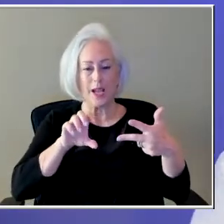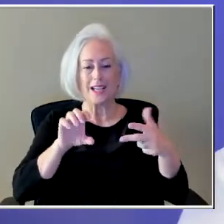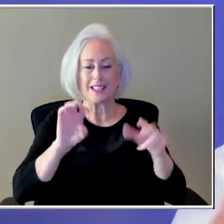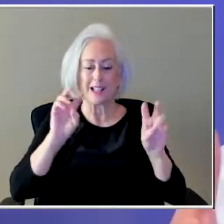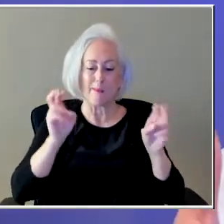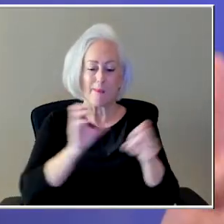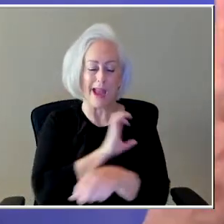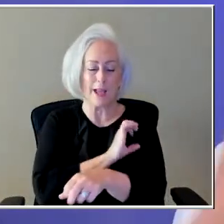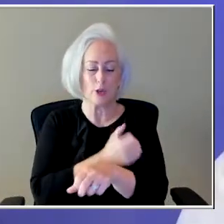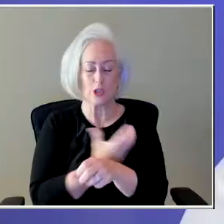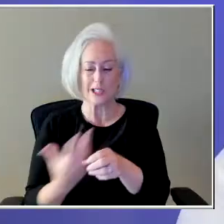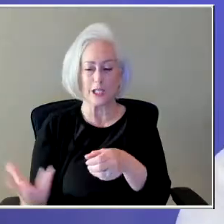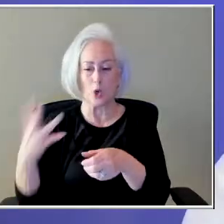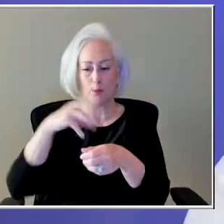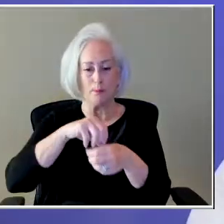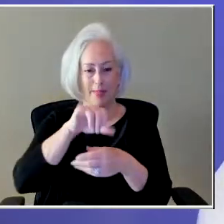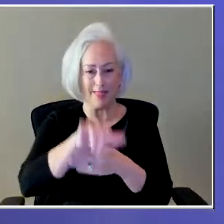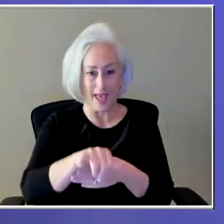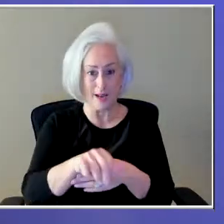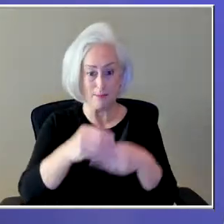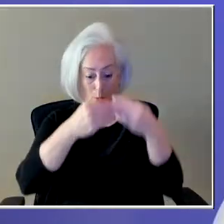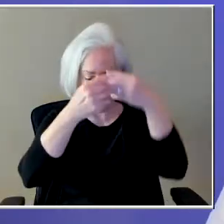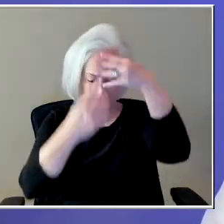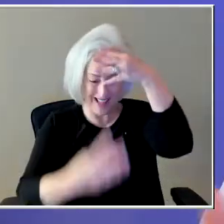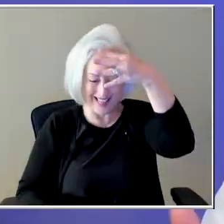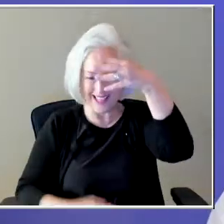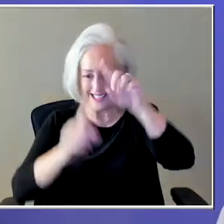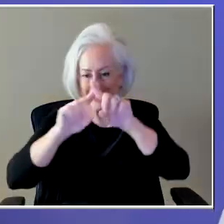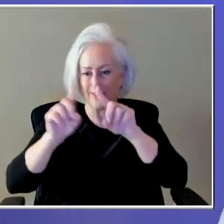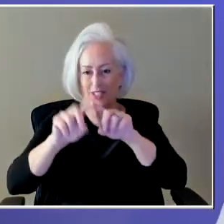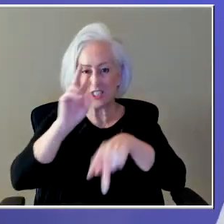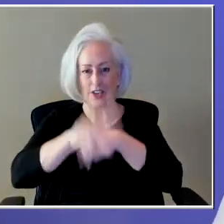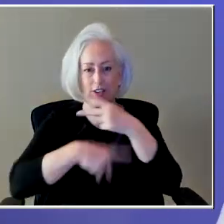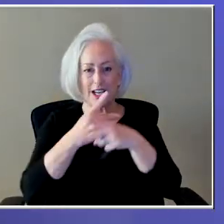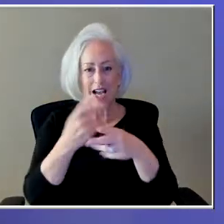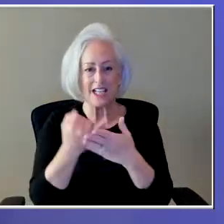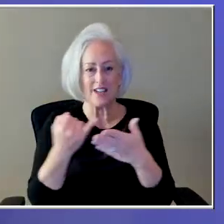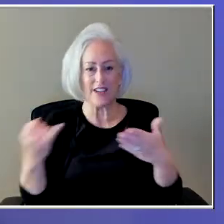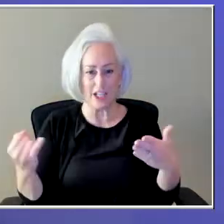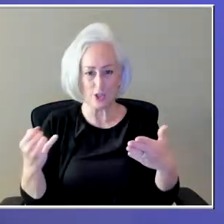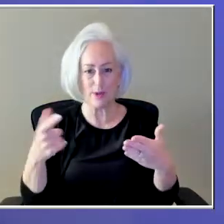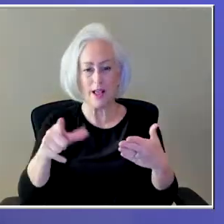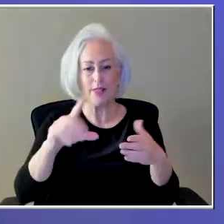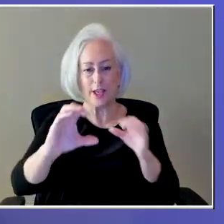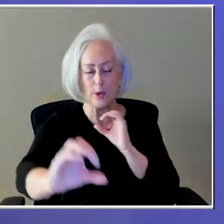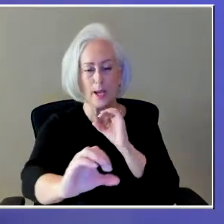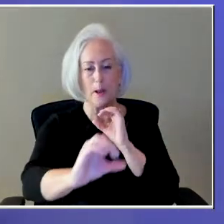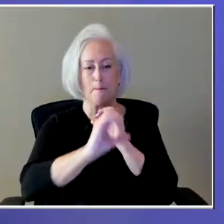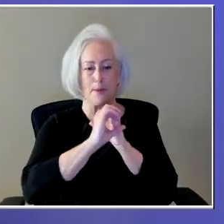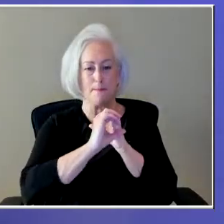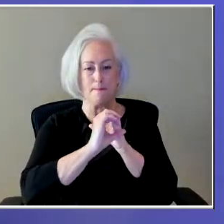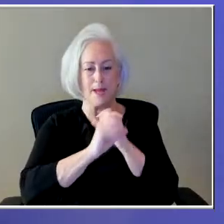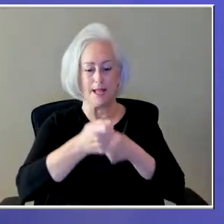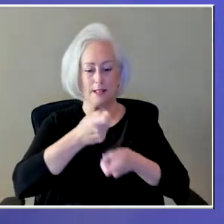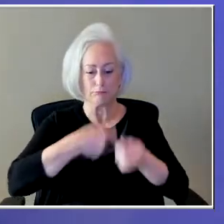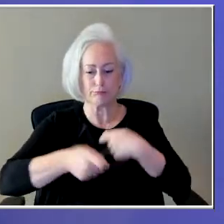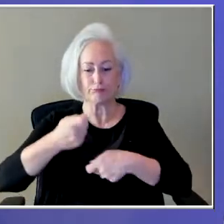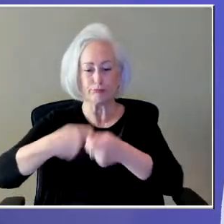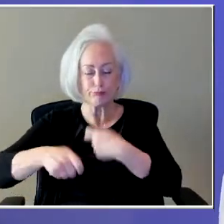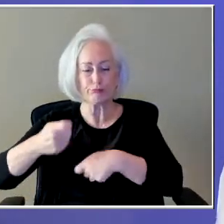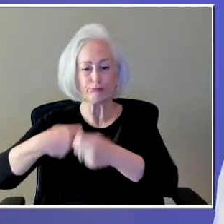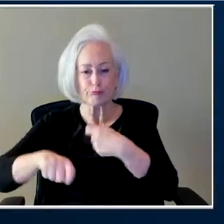a whole menu of instruments you can put in. I think that's what is being asked. Yeah. And that's about 10 to 12 instruments that can be exchanged in and out of those